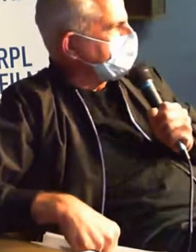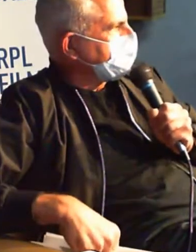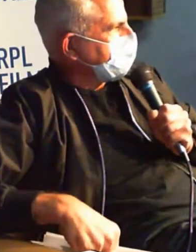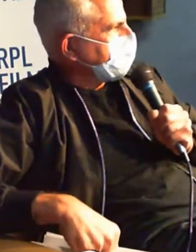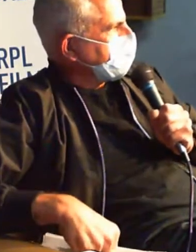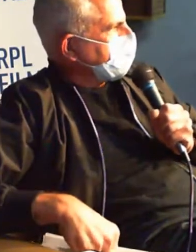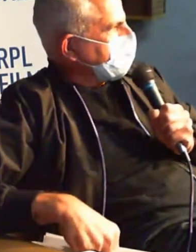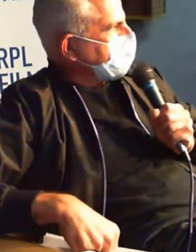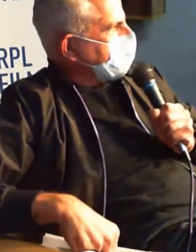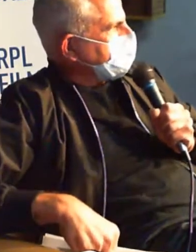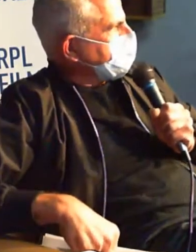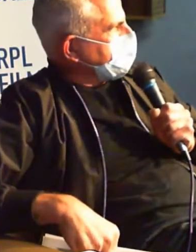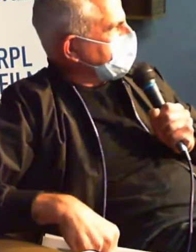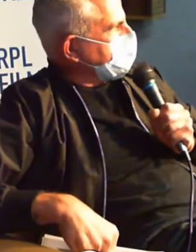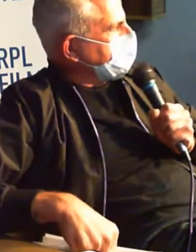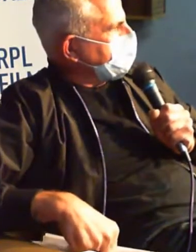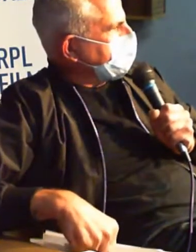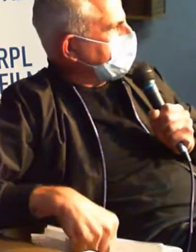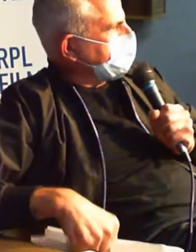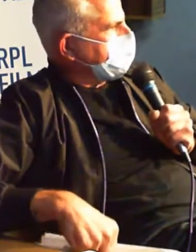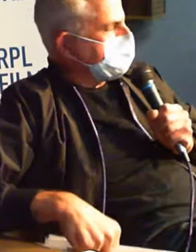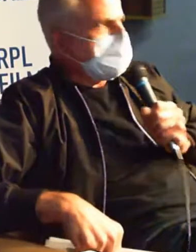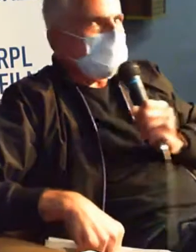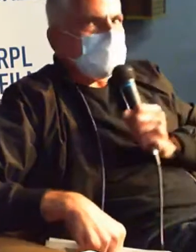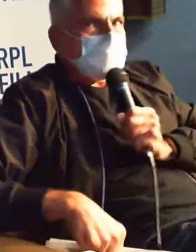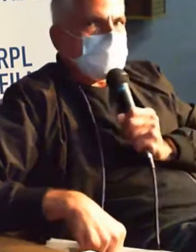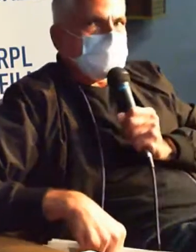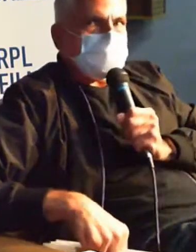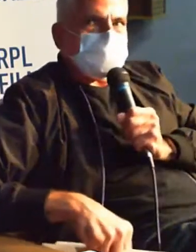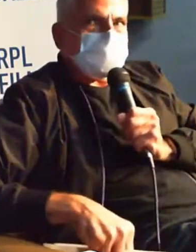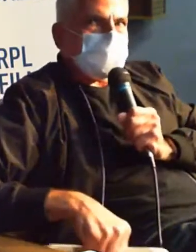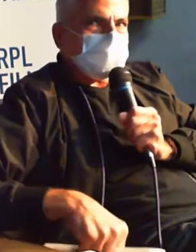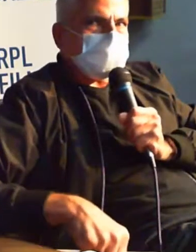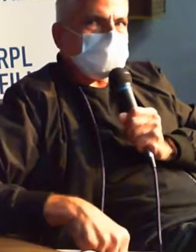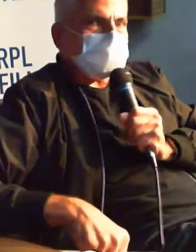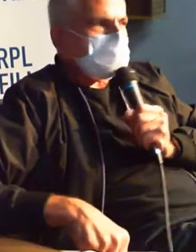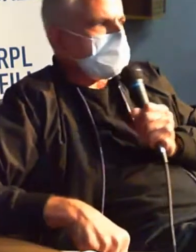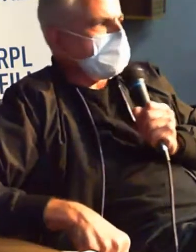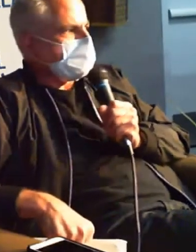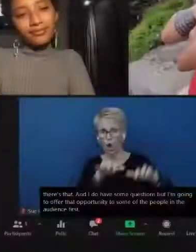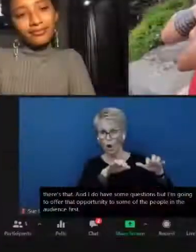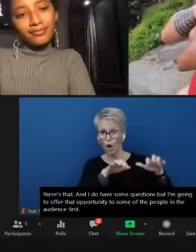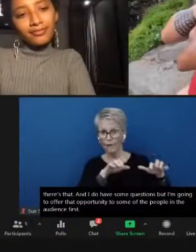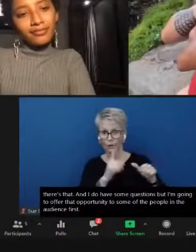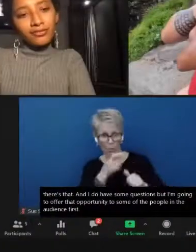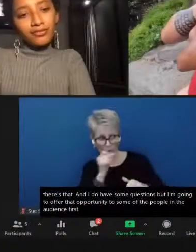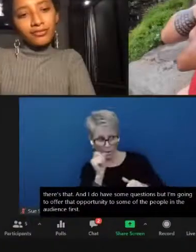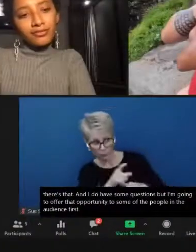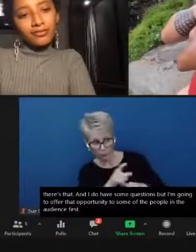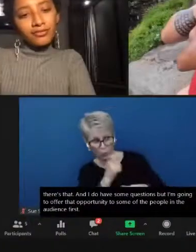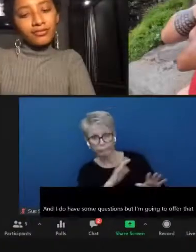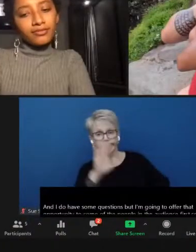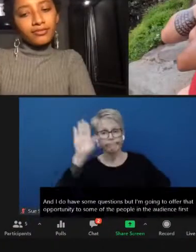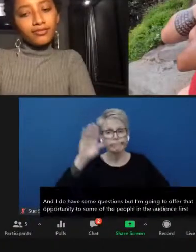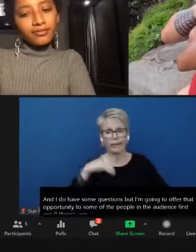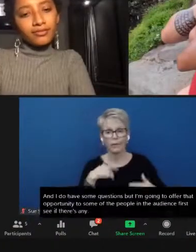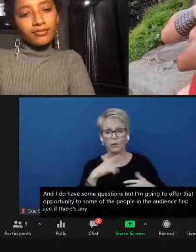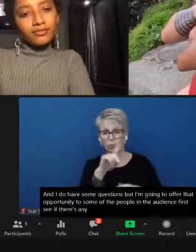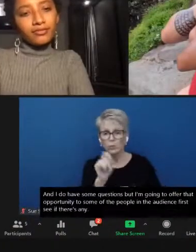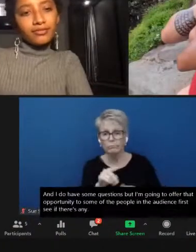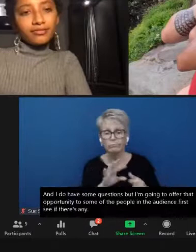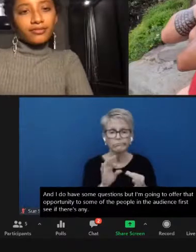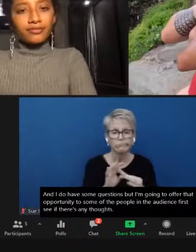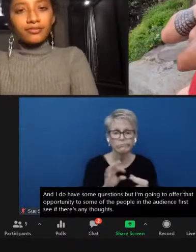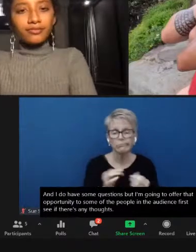to some of the people out in the audience first, see if there's any